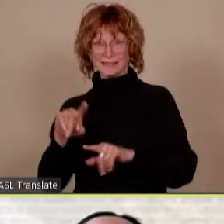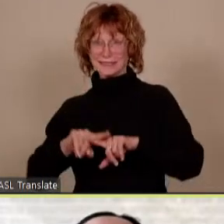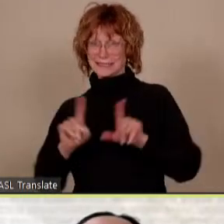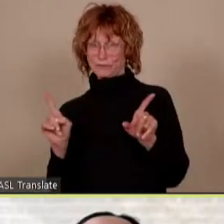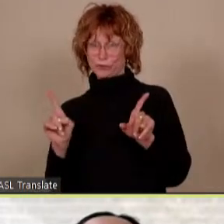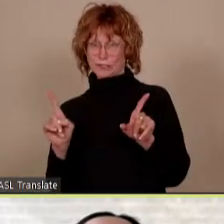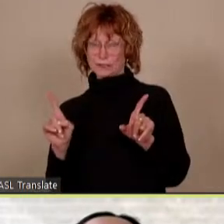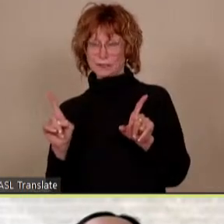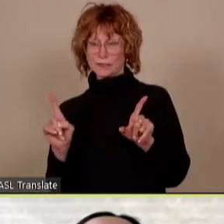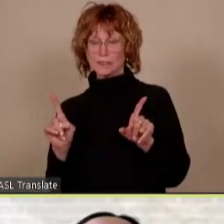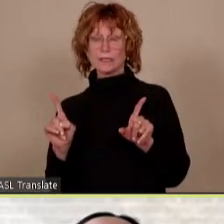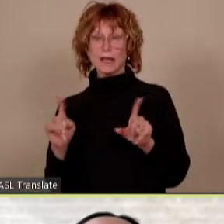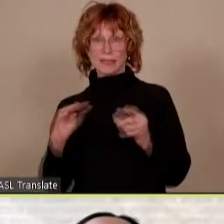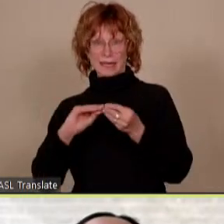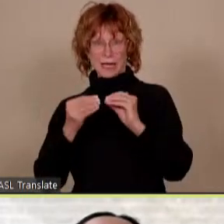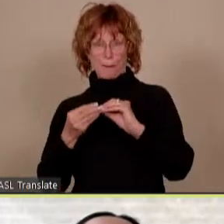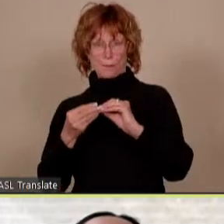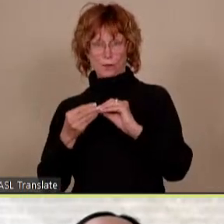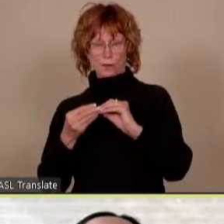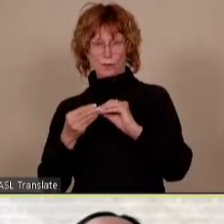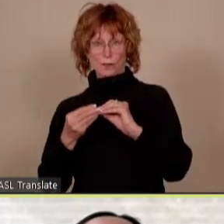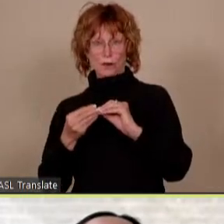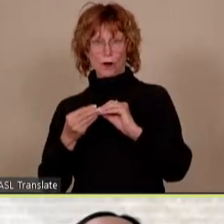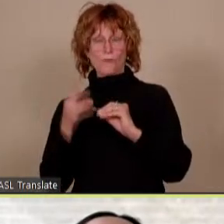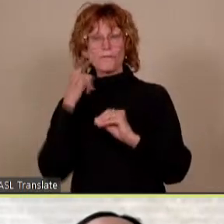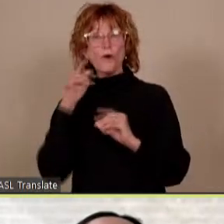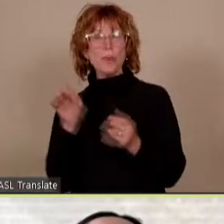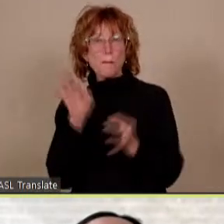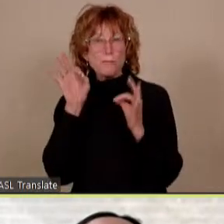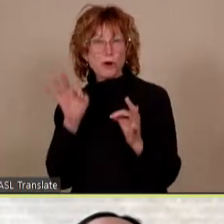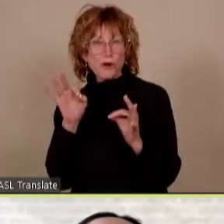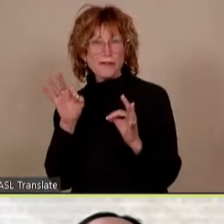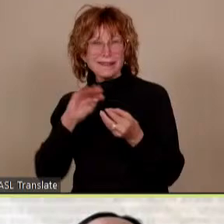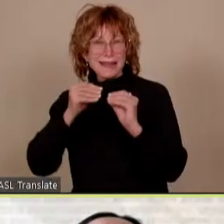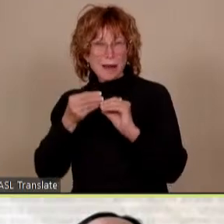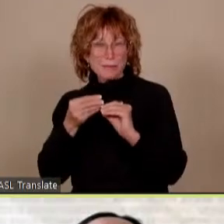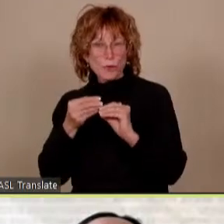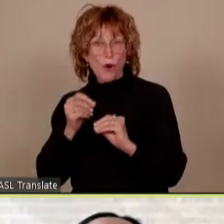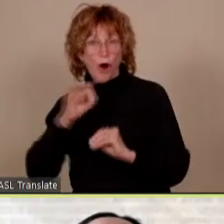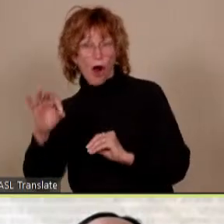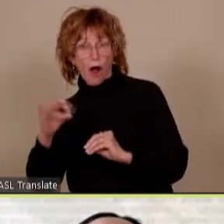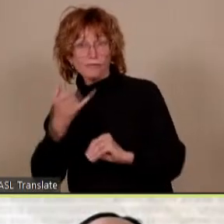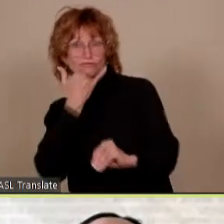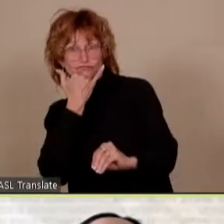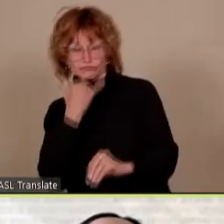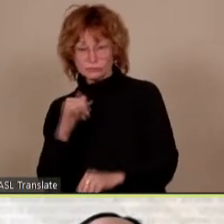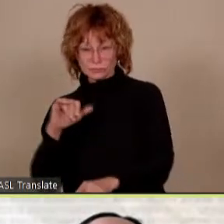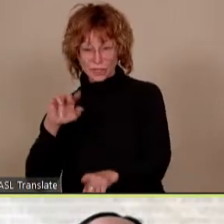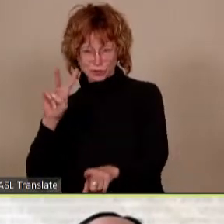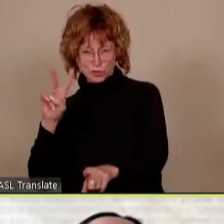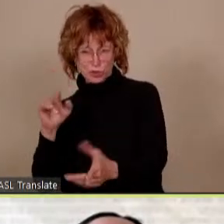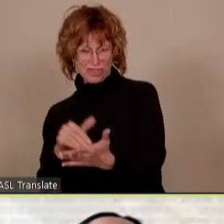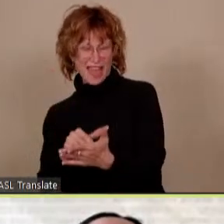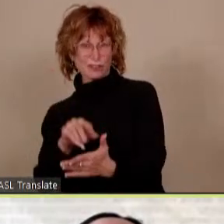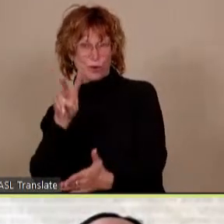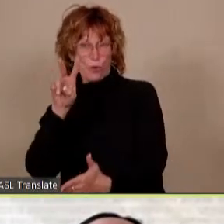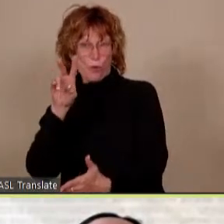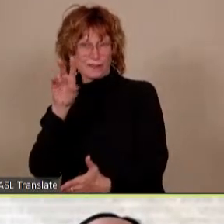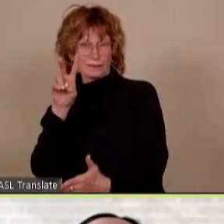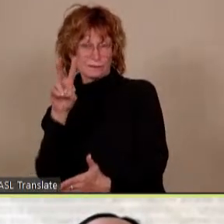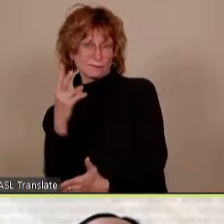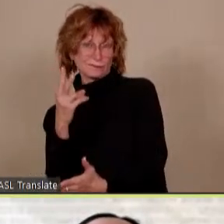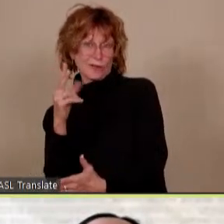how far off it is from the ideal population. And so the percentage